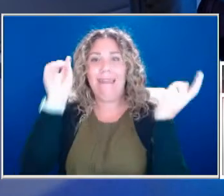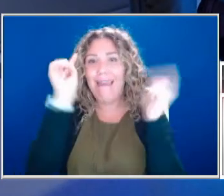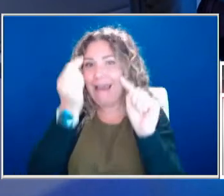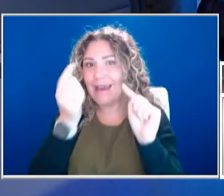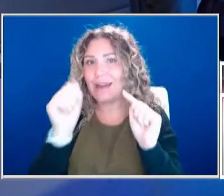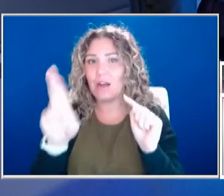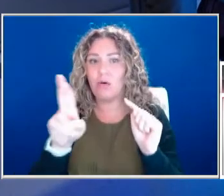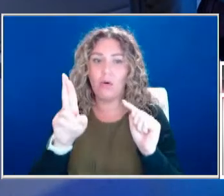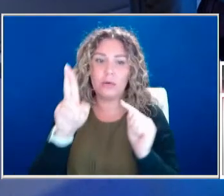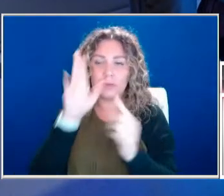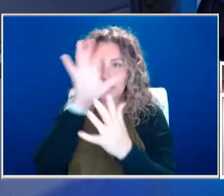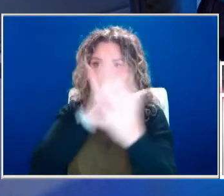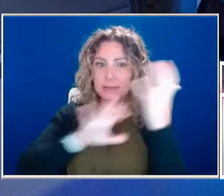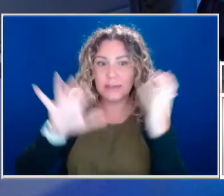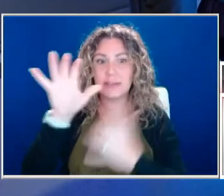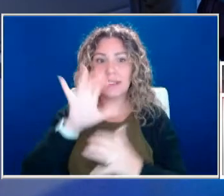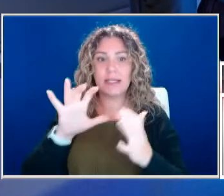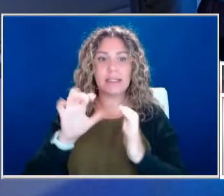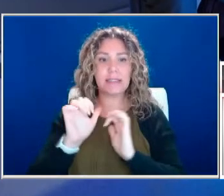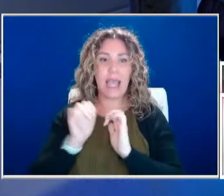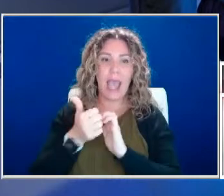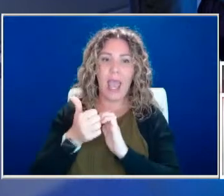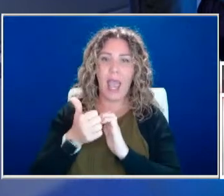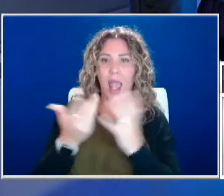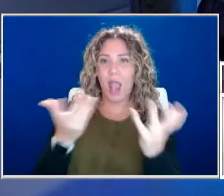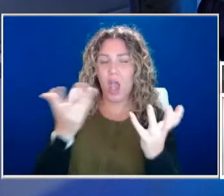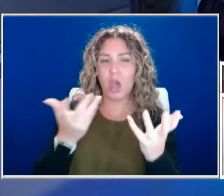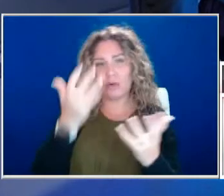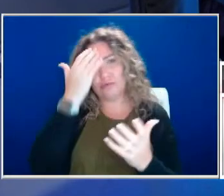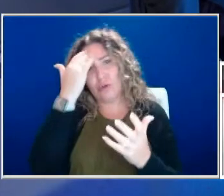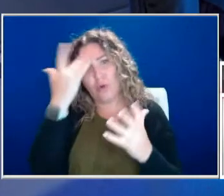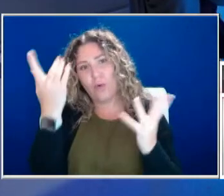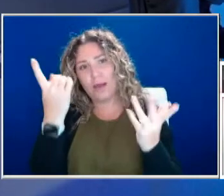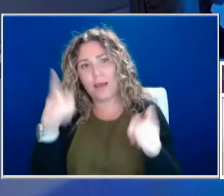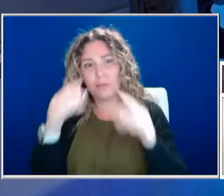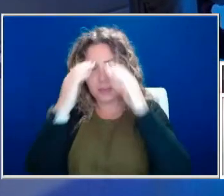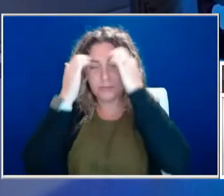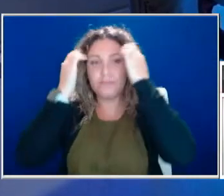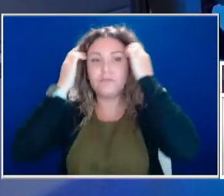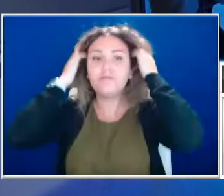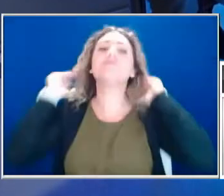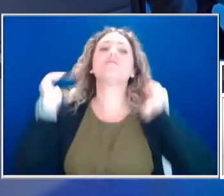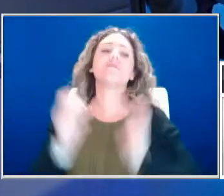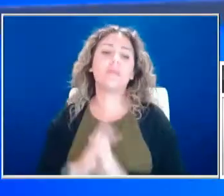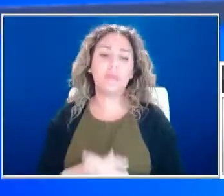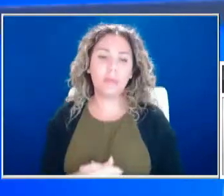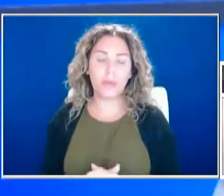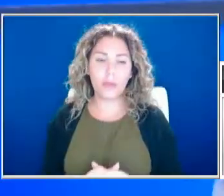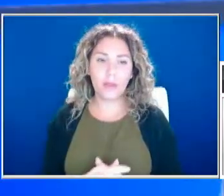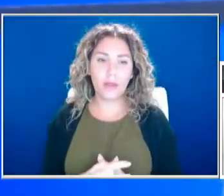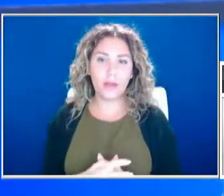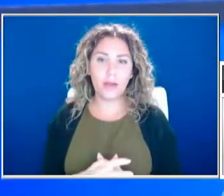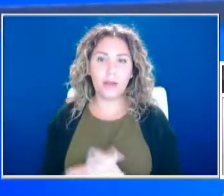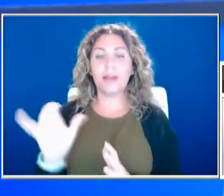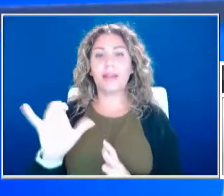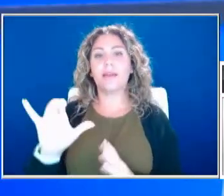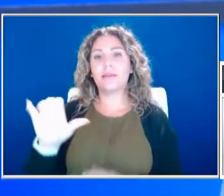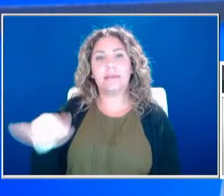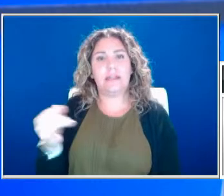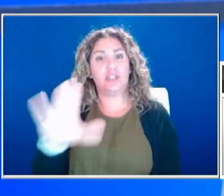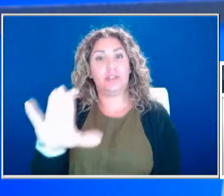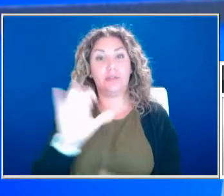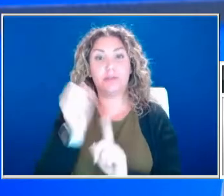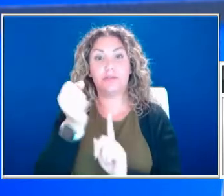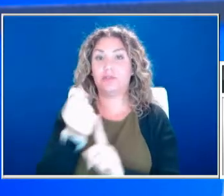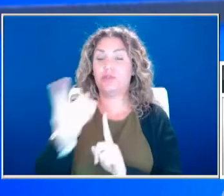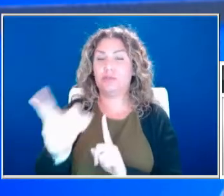dizzy or kind of out of it? When do we know to make the call? Yeah. So I think, like in AJ's case, where he was having speech